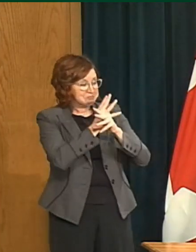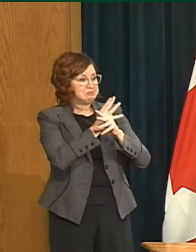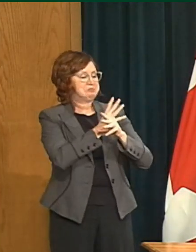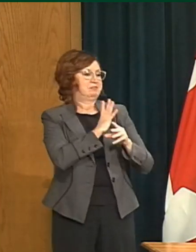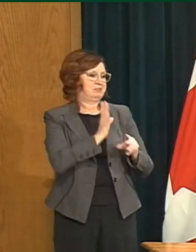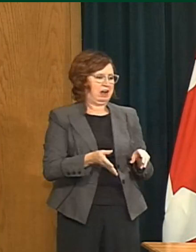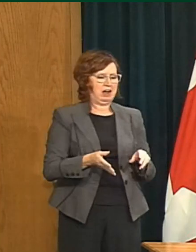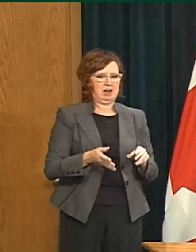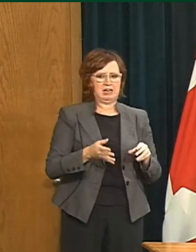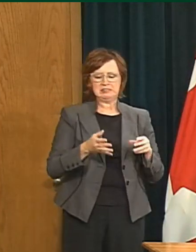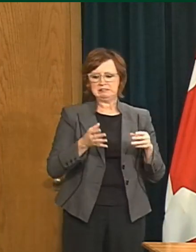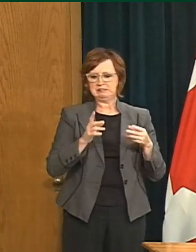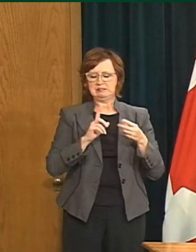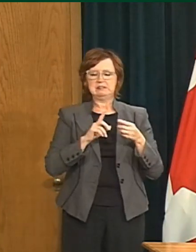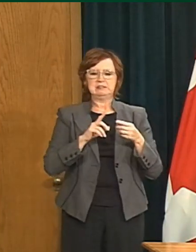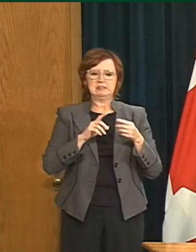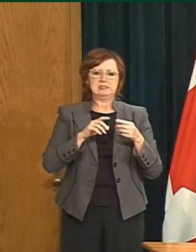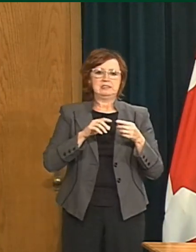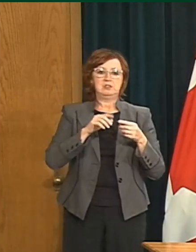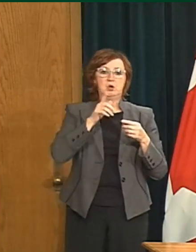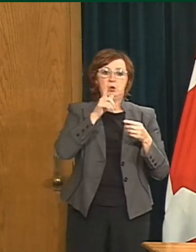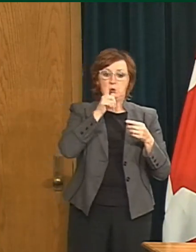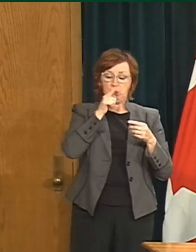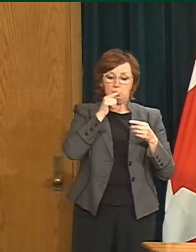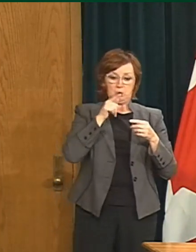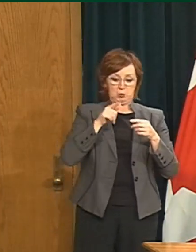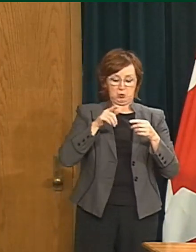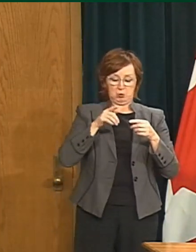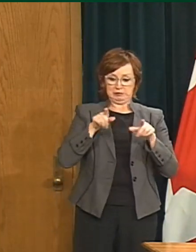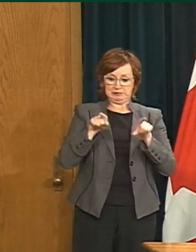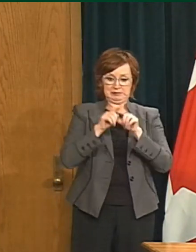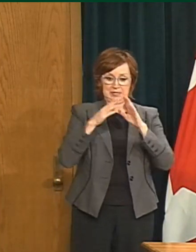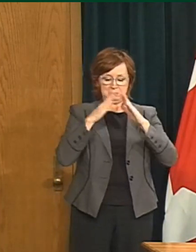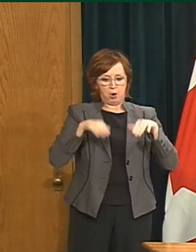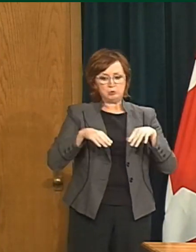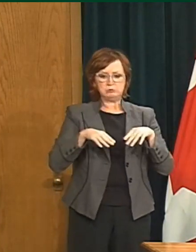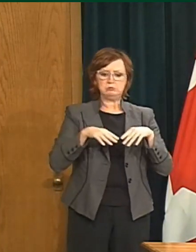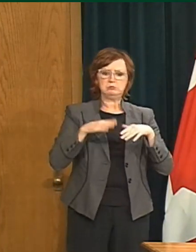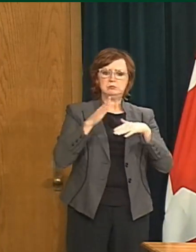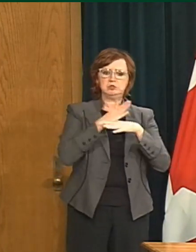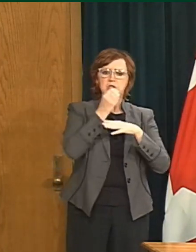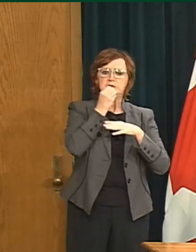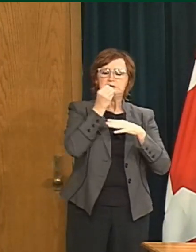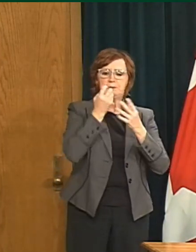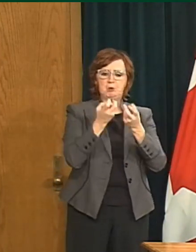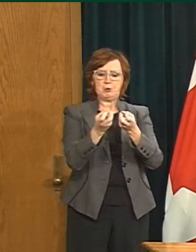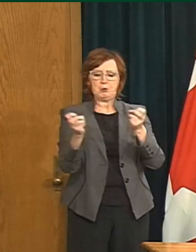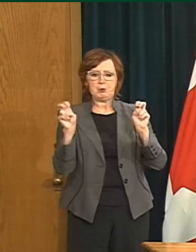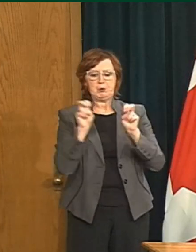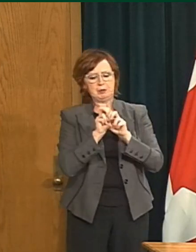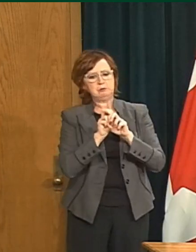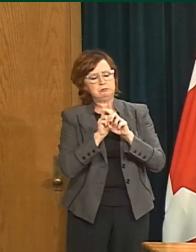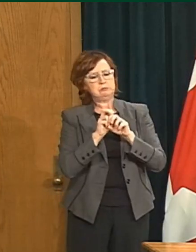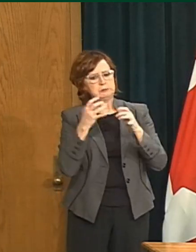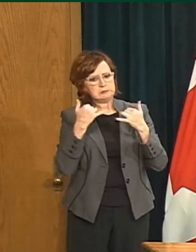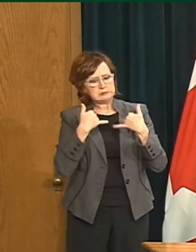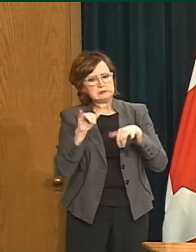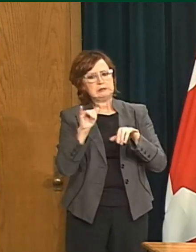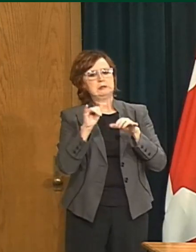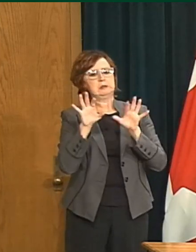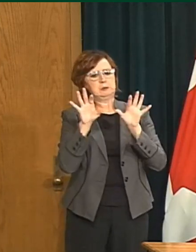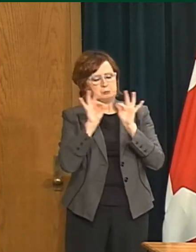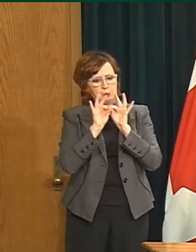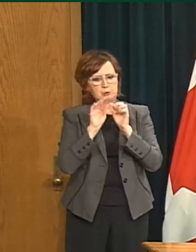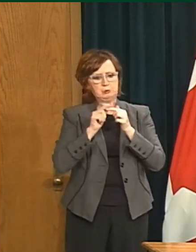Anyone within the household practice appropriate processes to minimize exposure to people within our household.